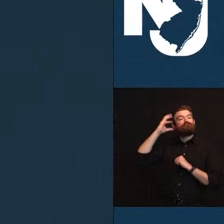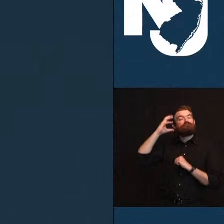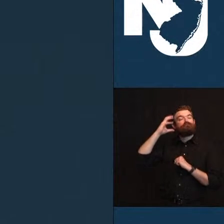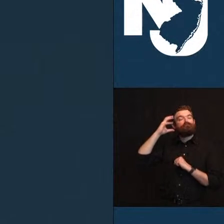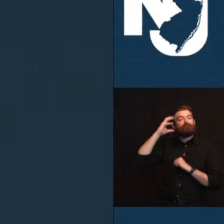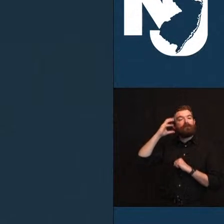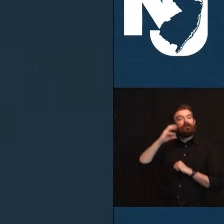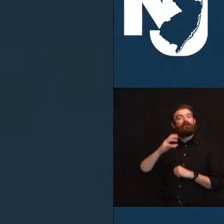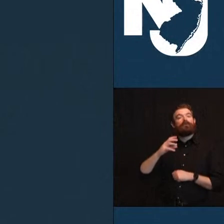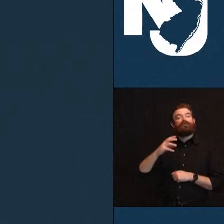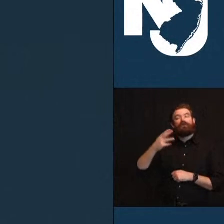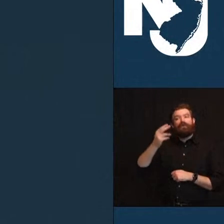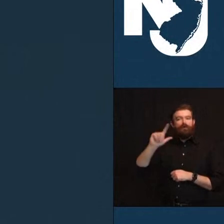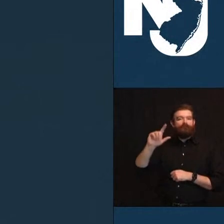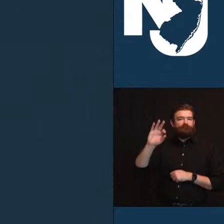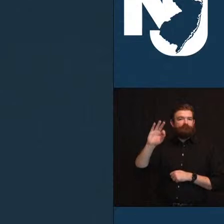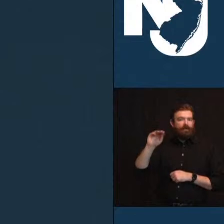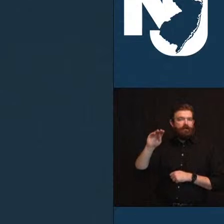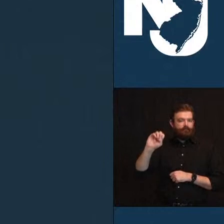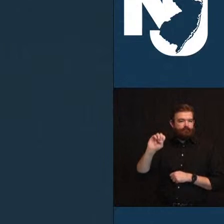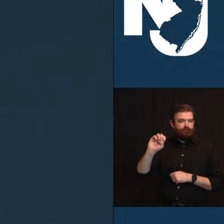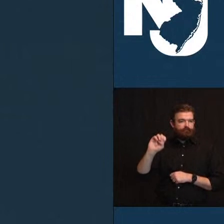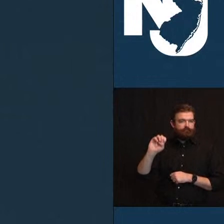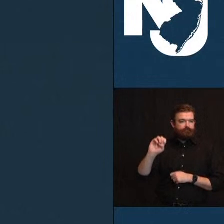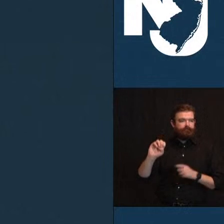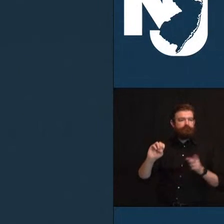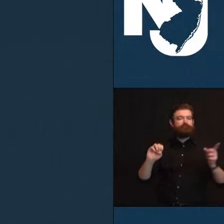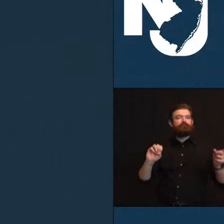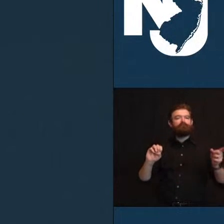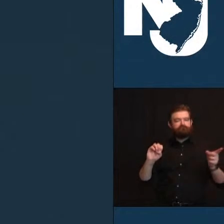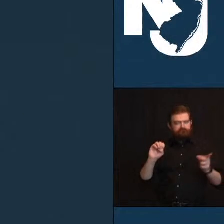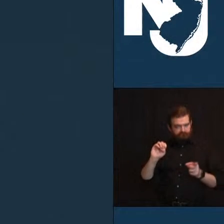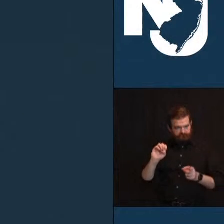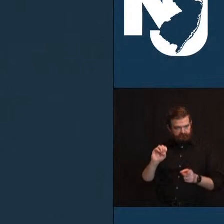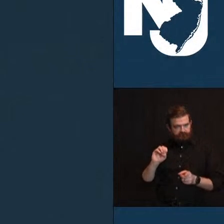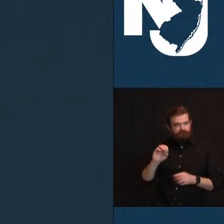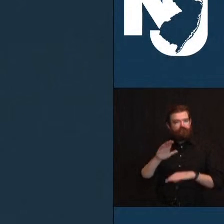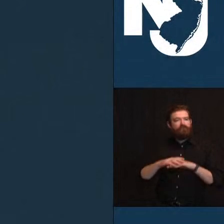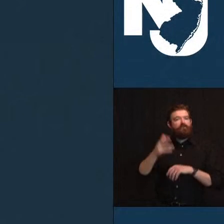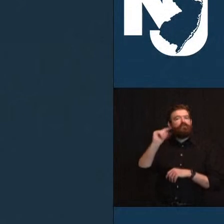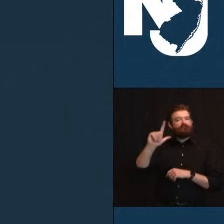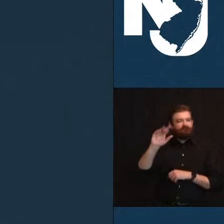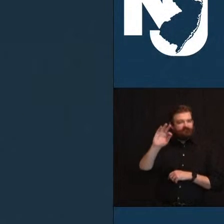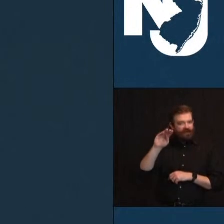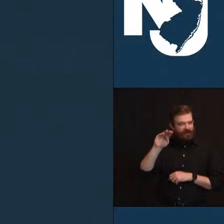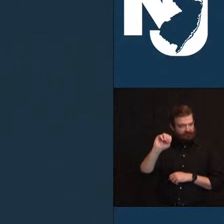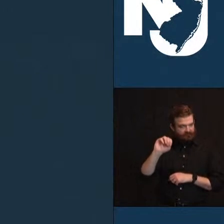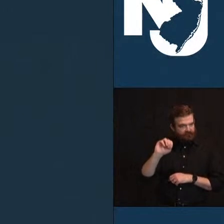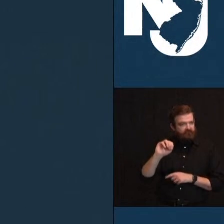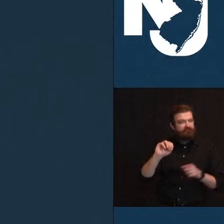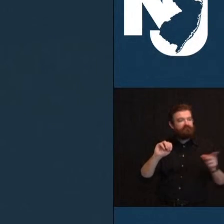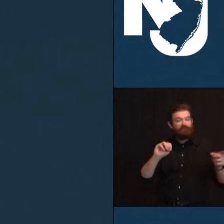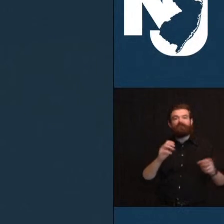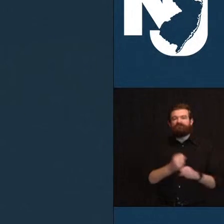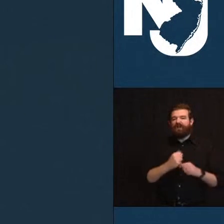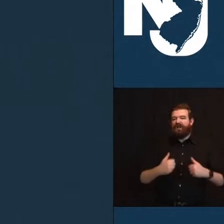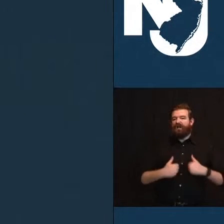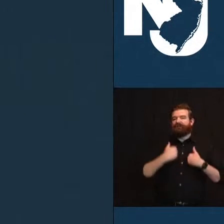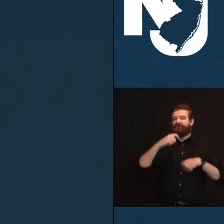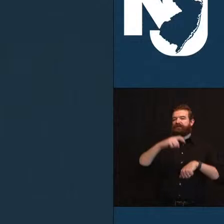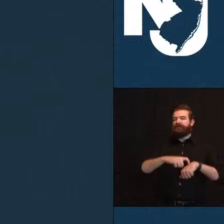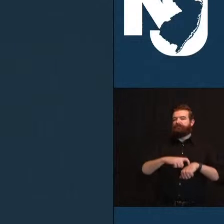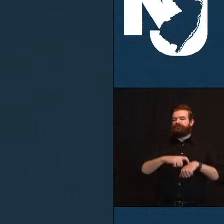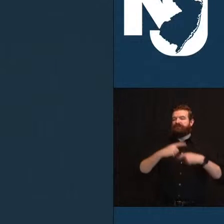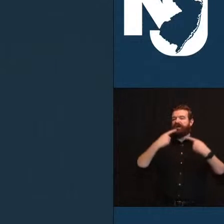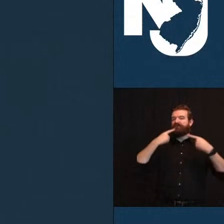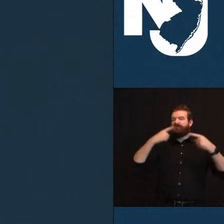the recipient of the association's Lifetime Achievement Award. Jack leaves behind his wife Shelby and his